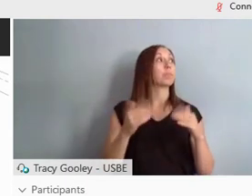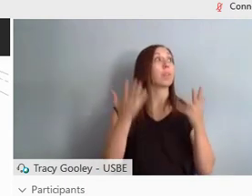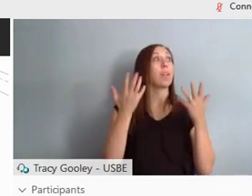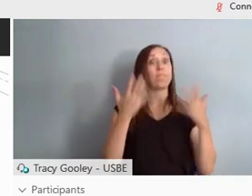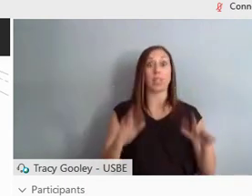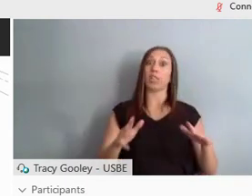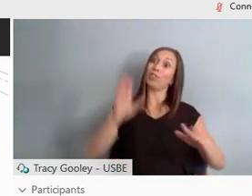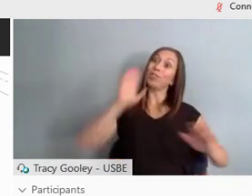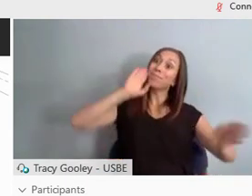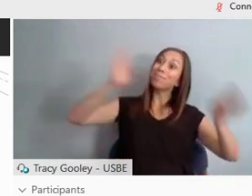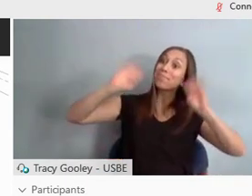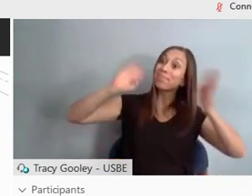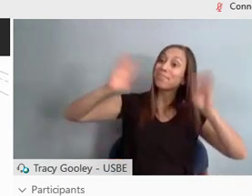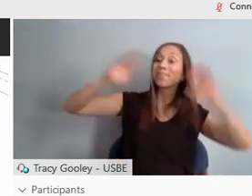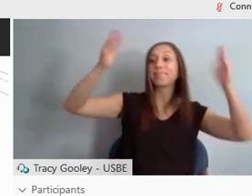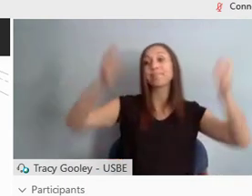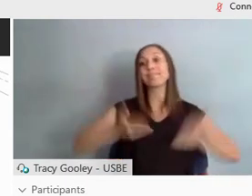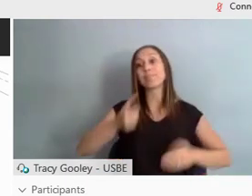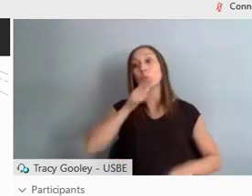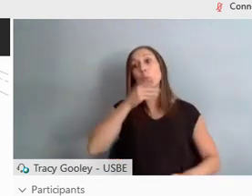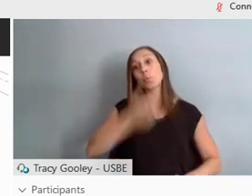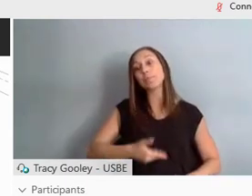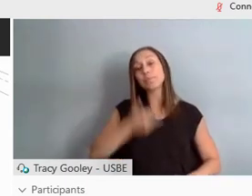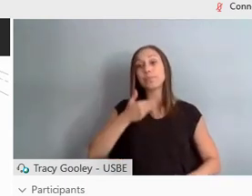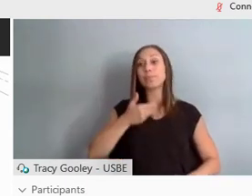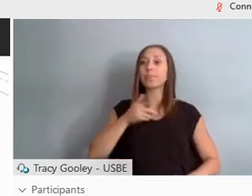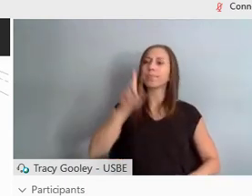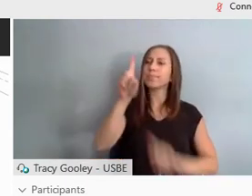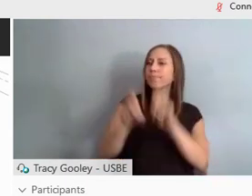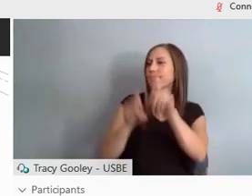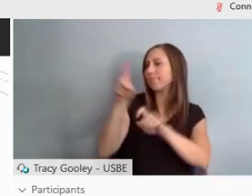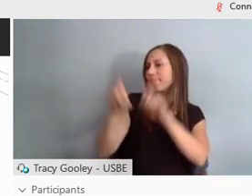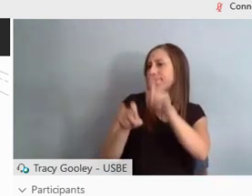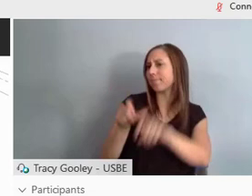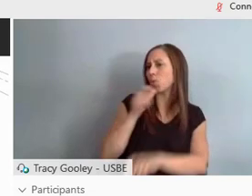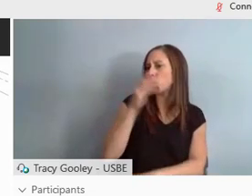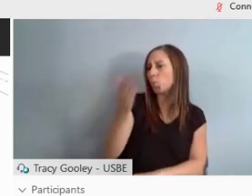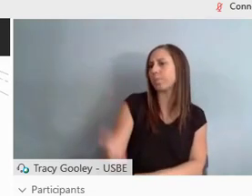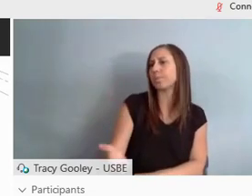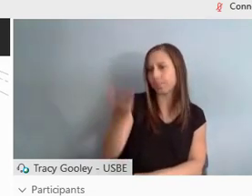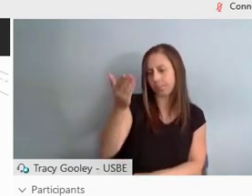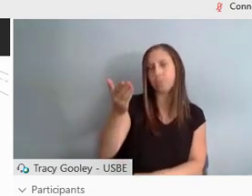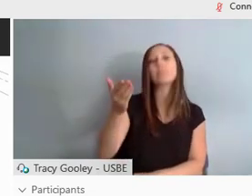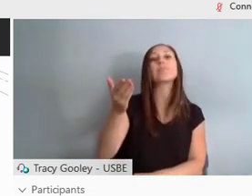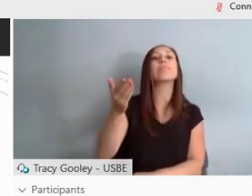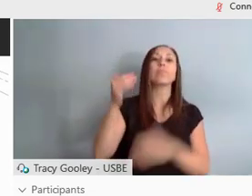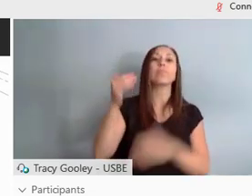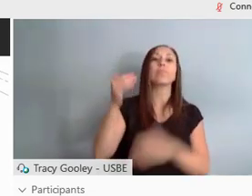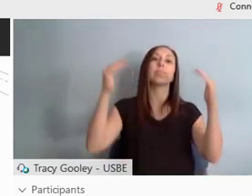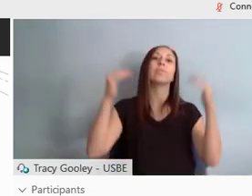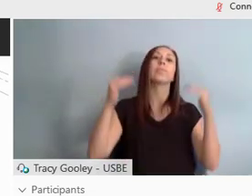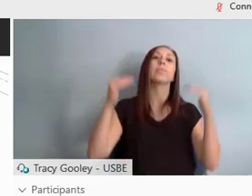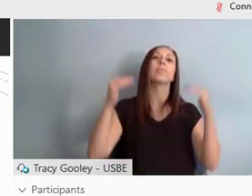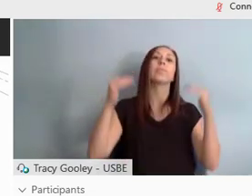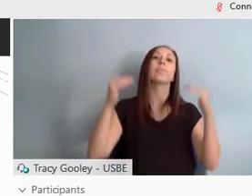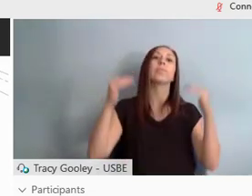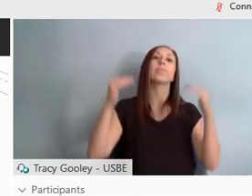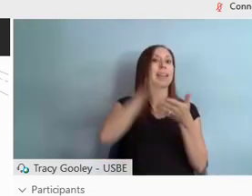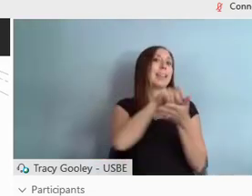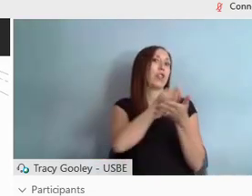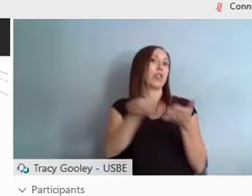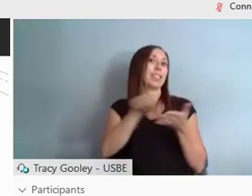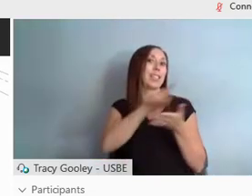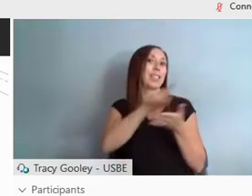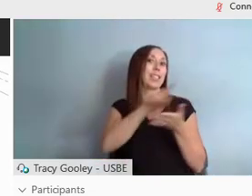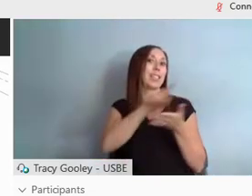first initial greeting of introducing yourself and asking the student a little bit about themselves, we move on to our literacy questions.